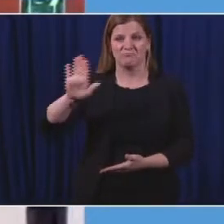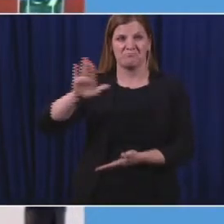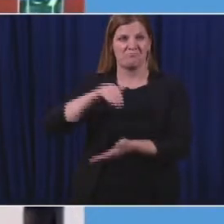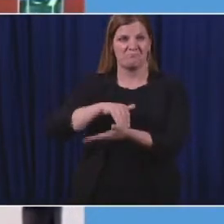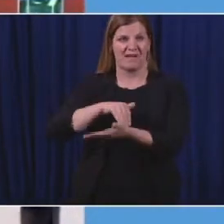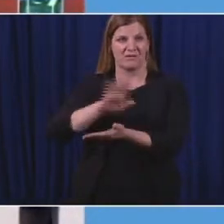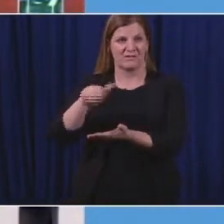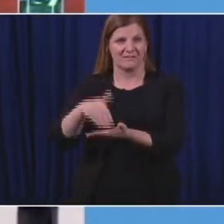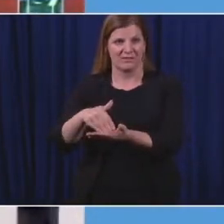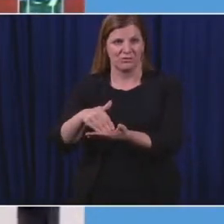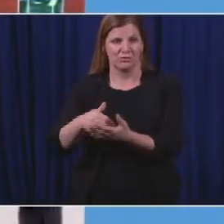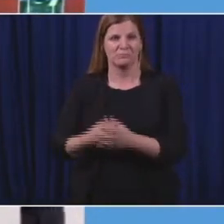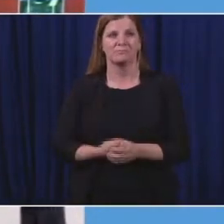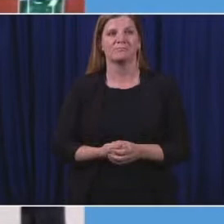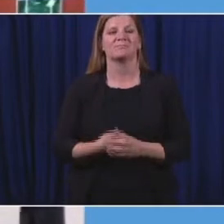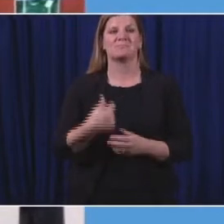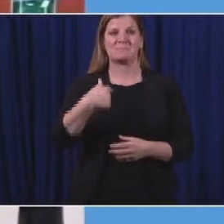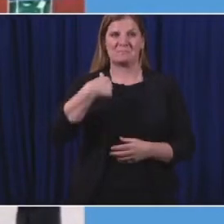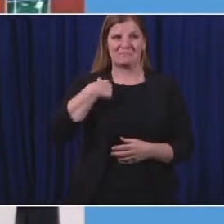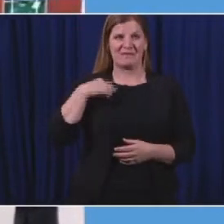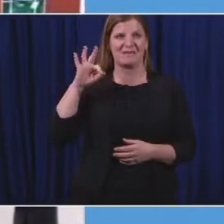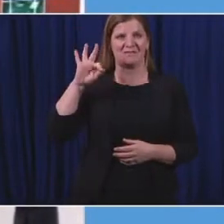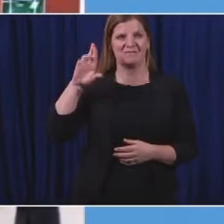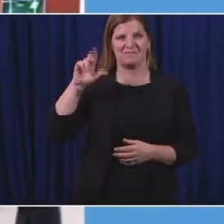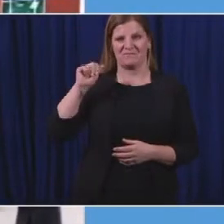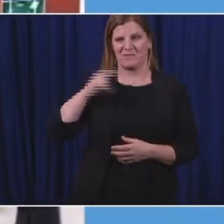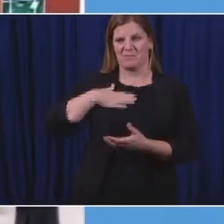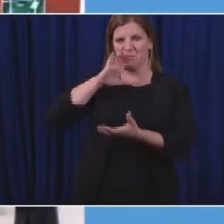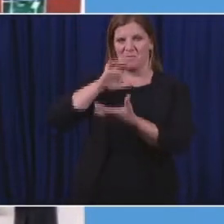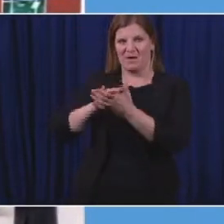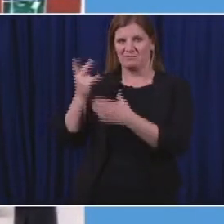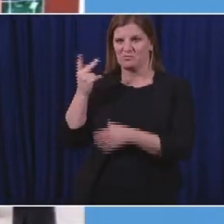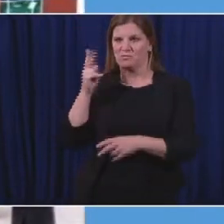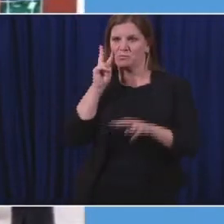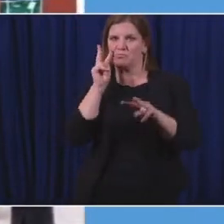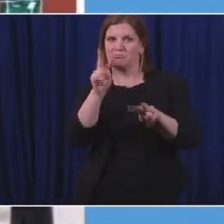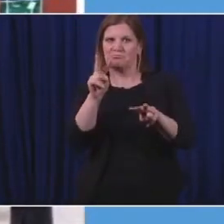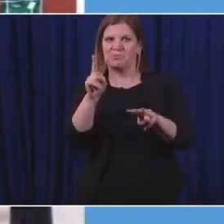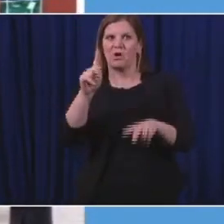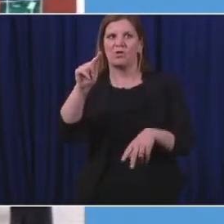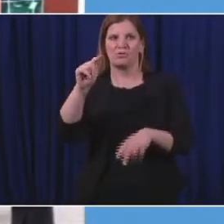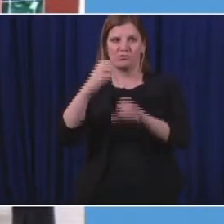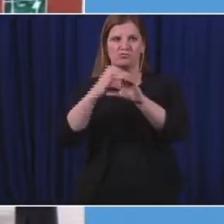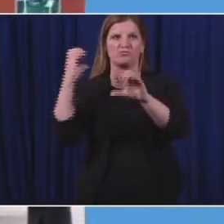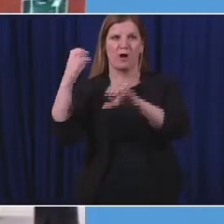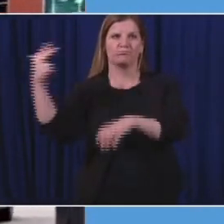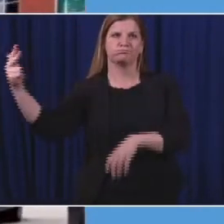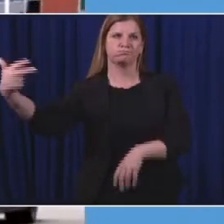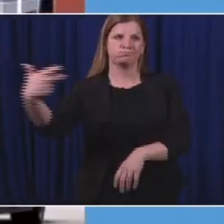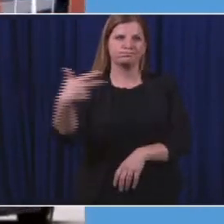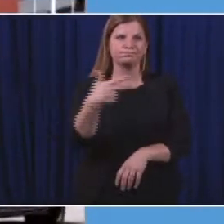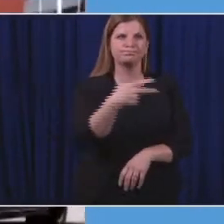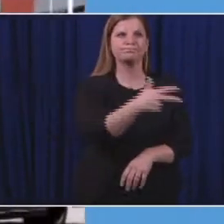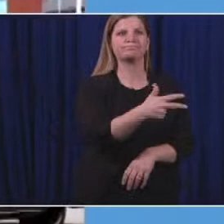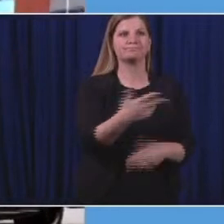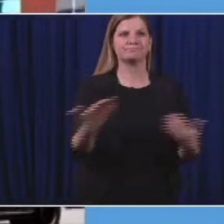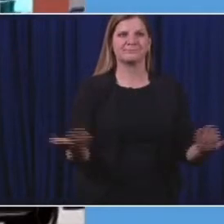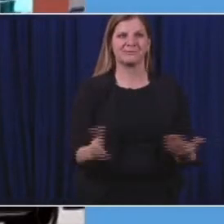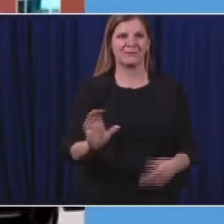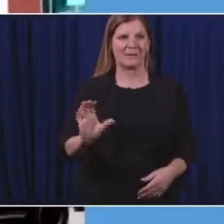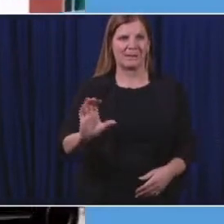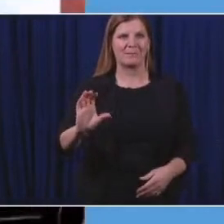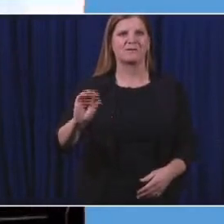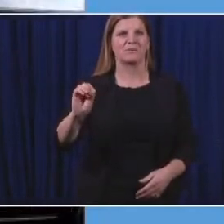Fran and I saw the truck pull up to the loading dock at Ohio State University's Wexner Medical Center with